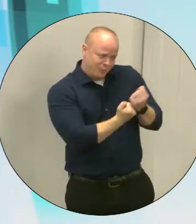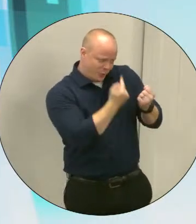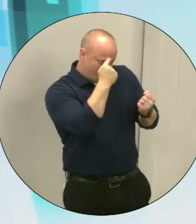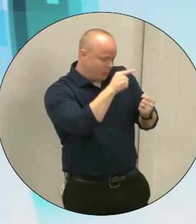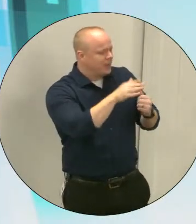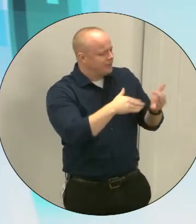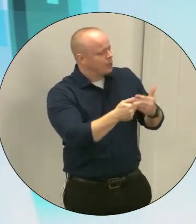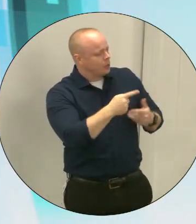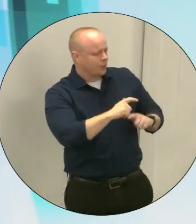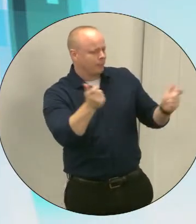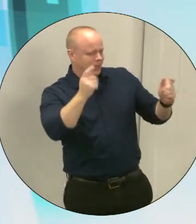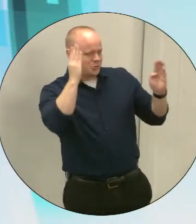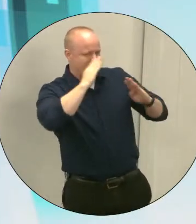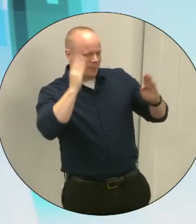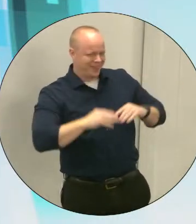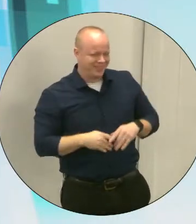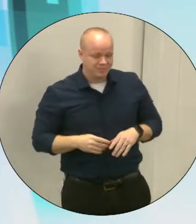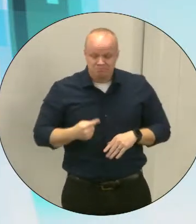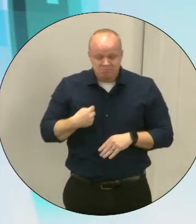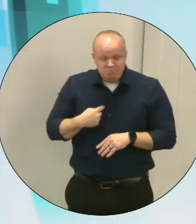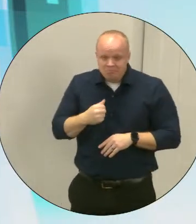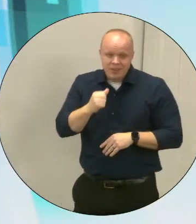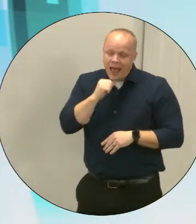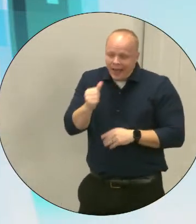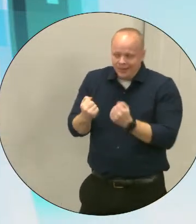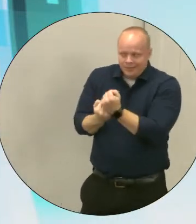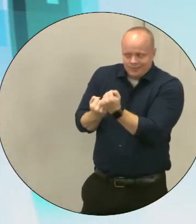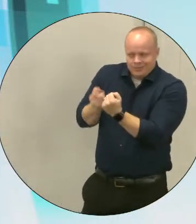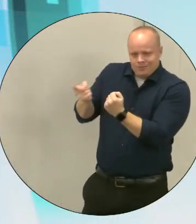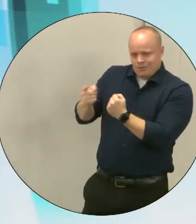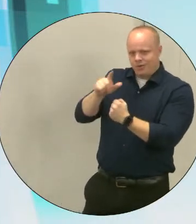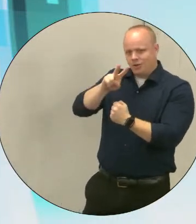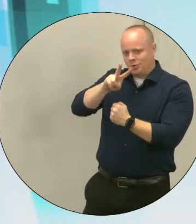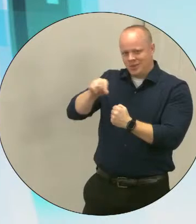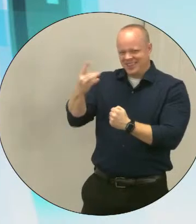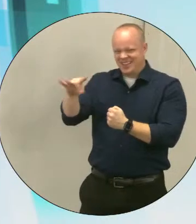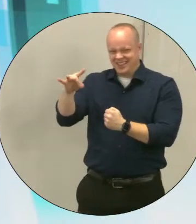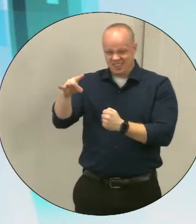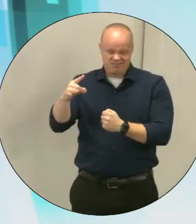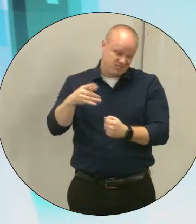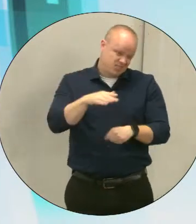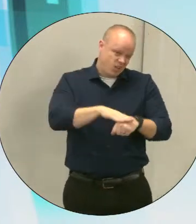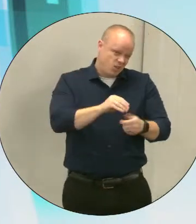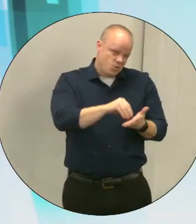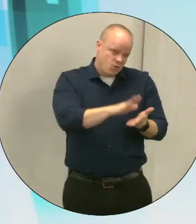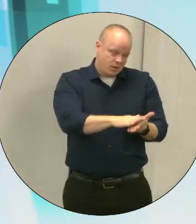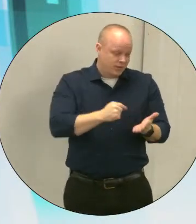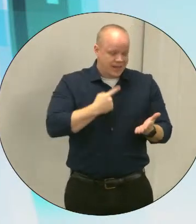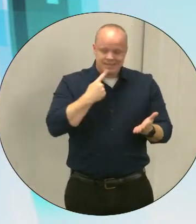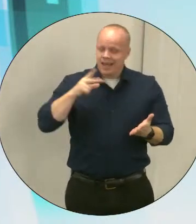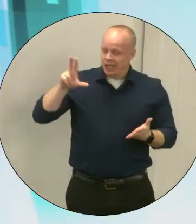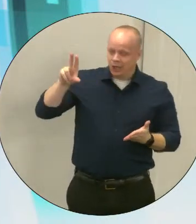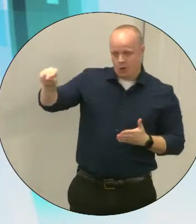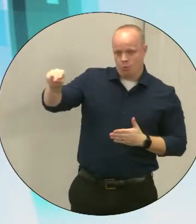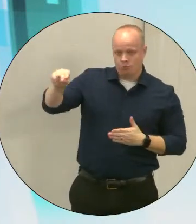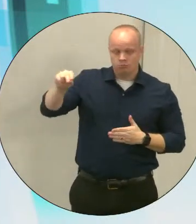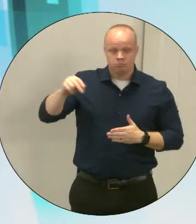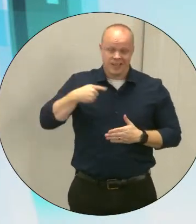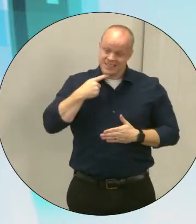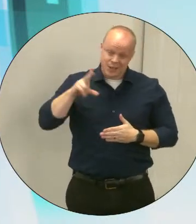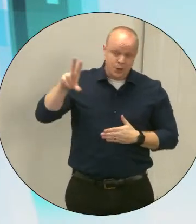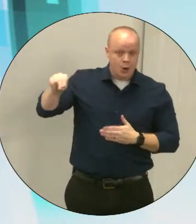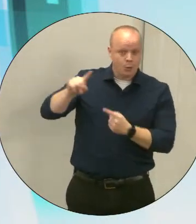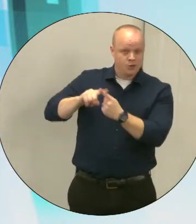you're good trouble. I didn't go for her in 2018, and it's on record. And I said no. I said no to